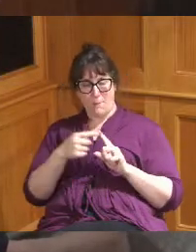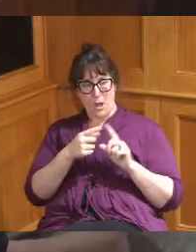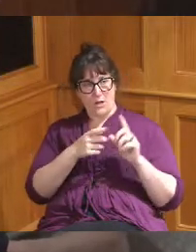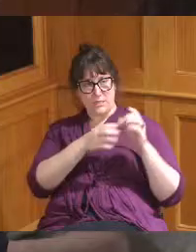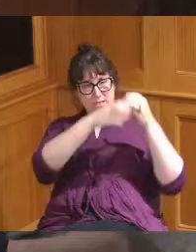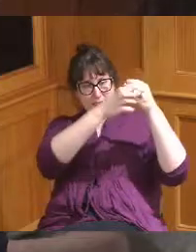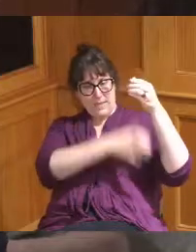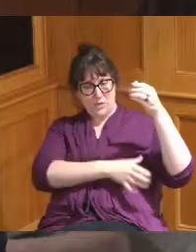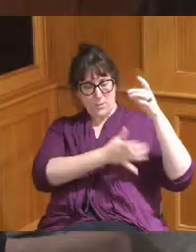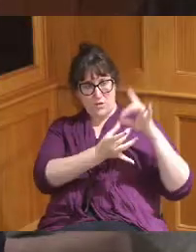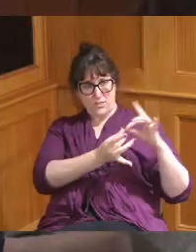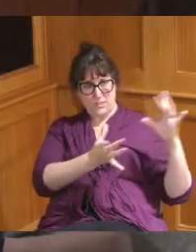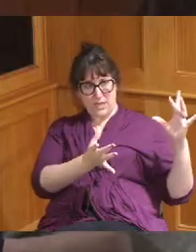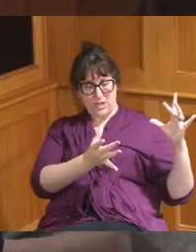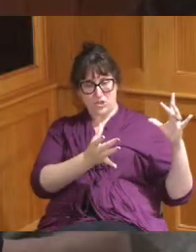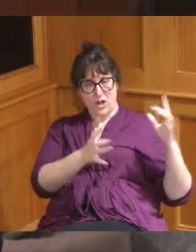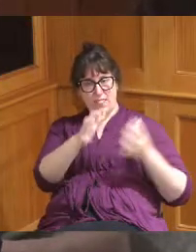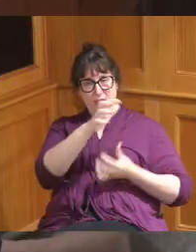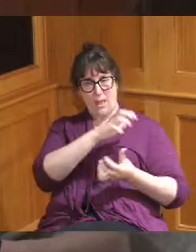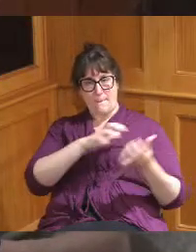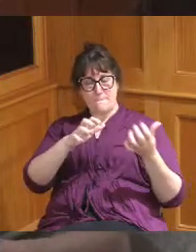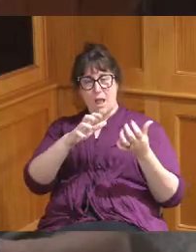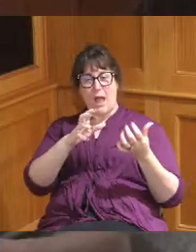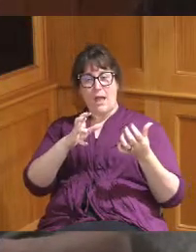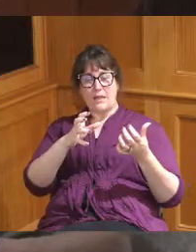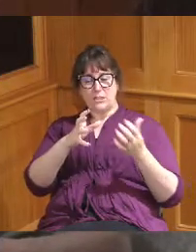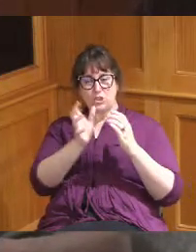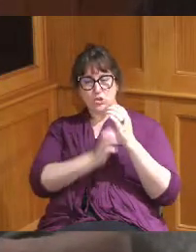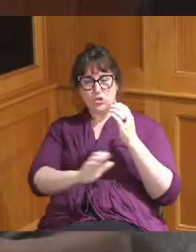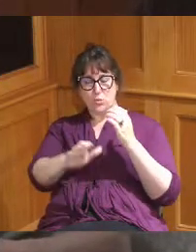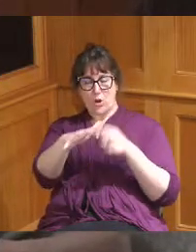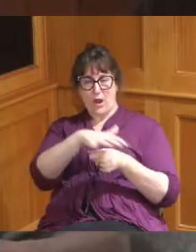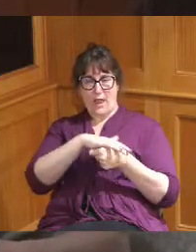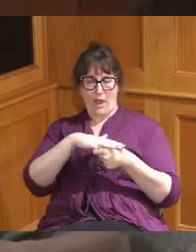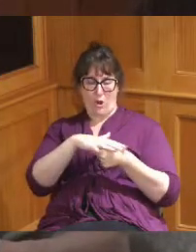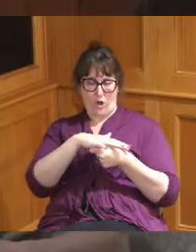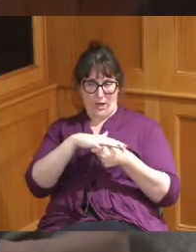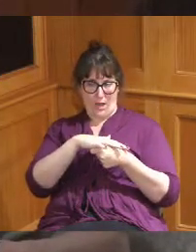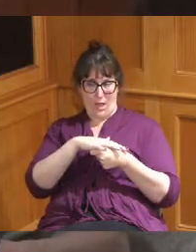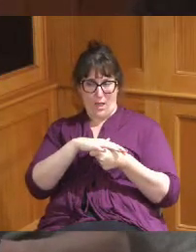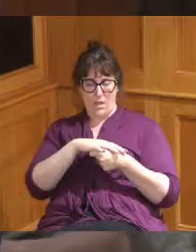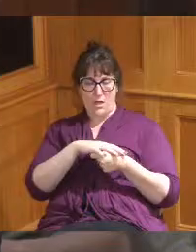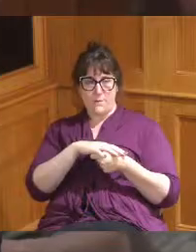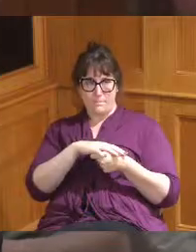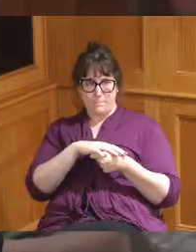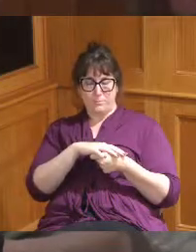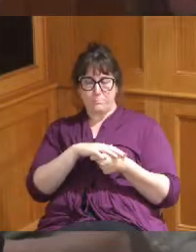disconnection in the combined sewer area, and that is primarily to look at some of those